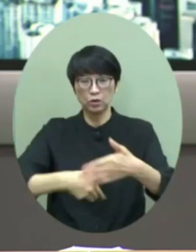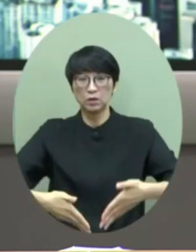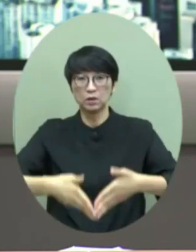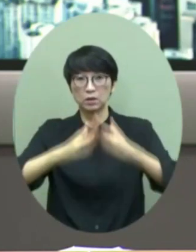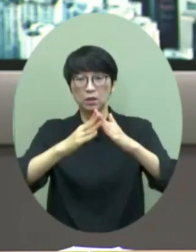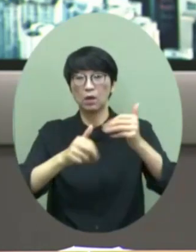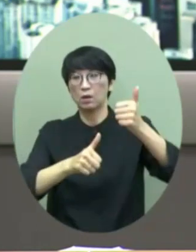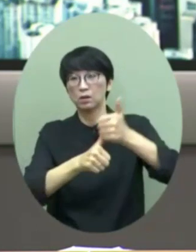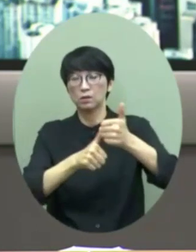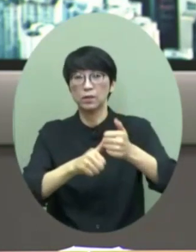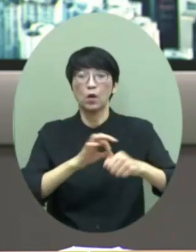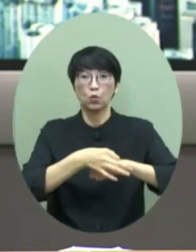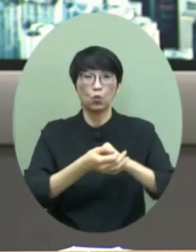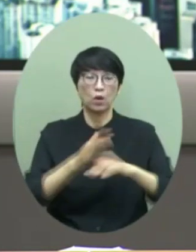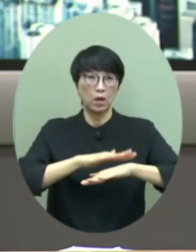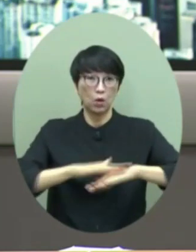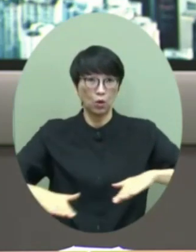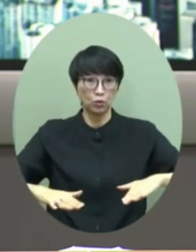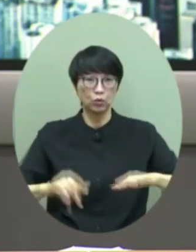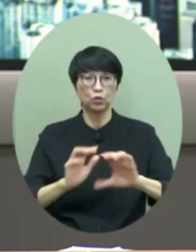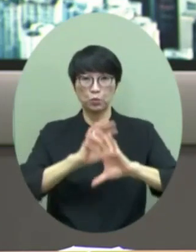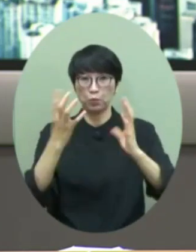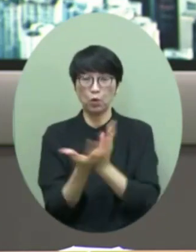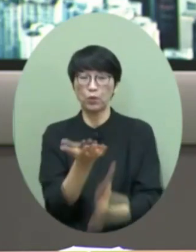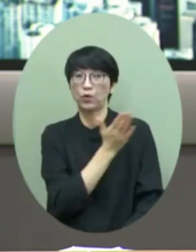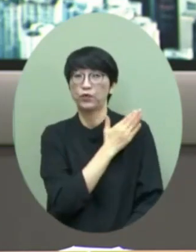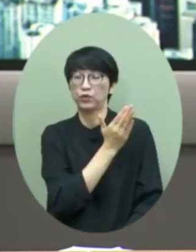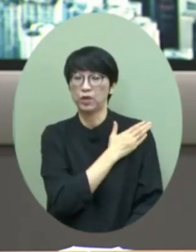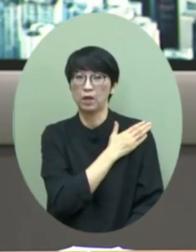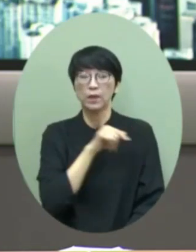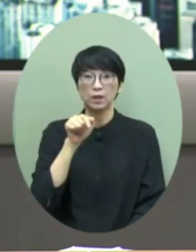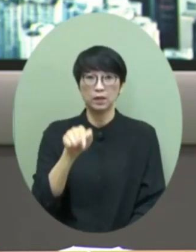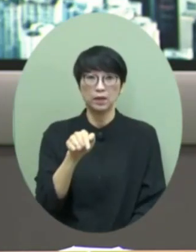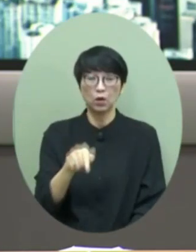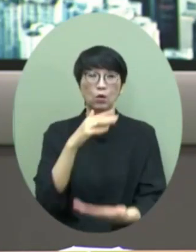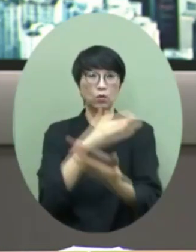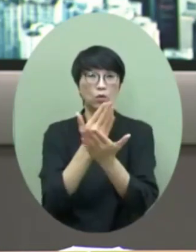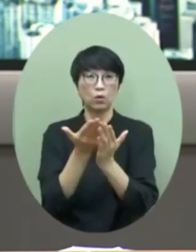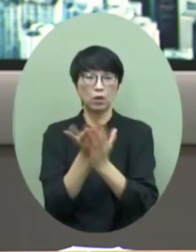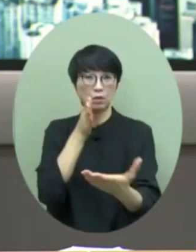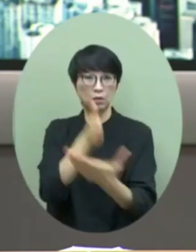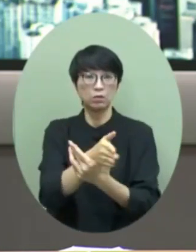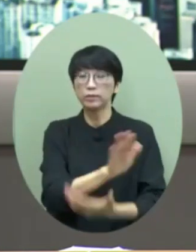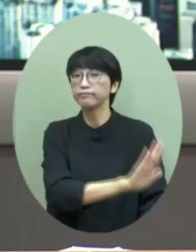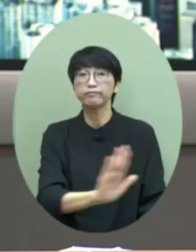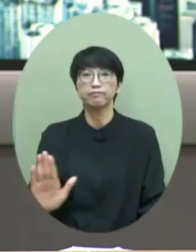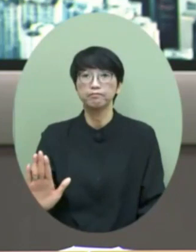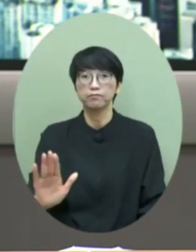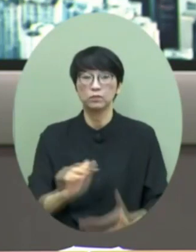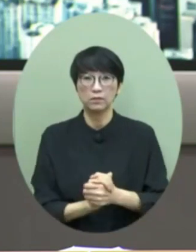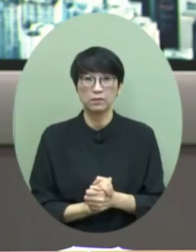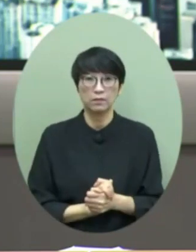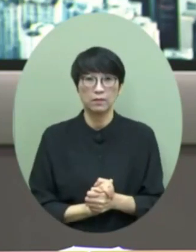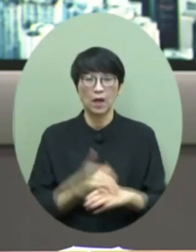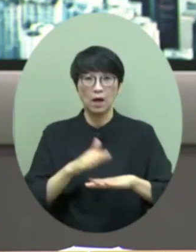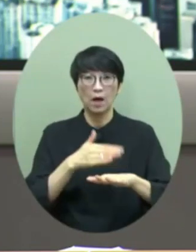decisions independently, free from any interference. You've also mentioned in your questions about the situation